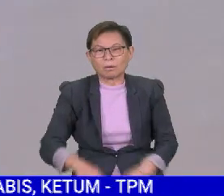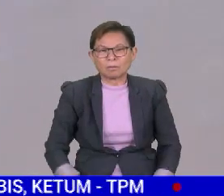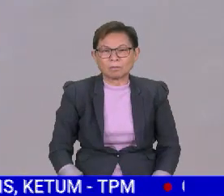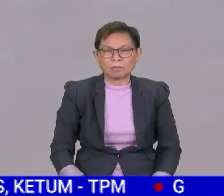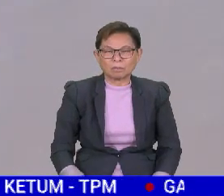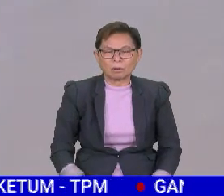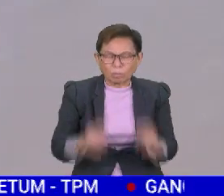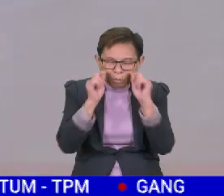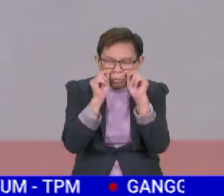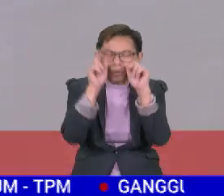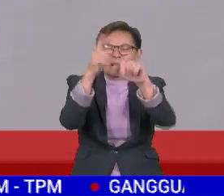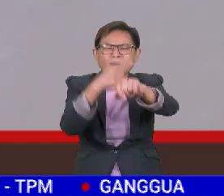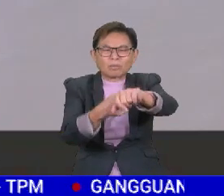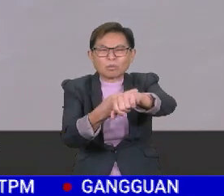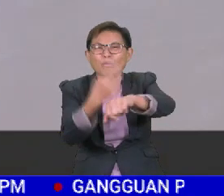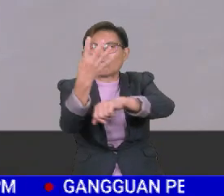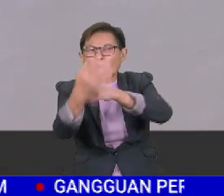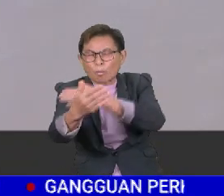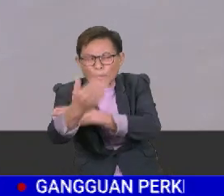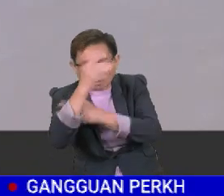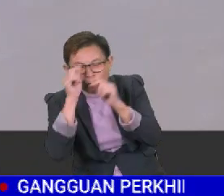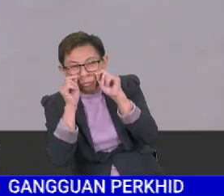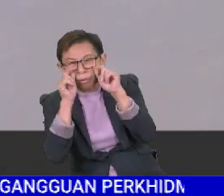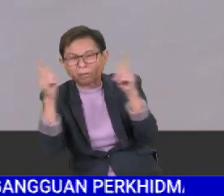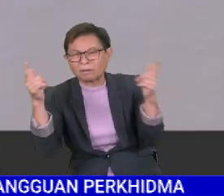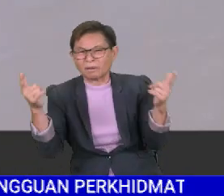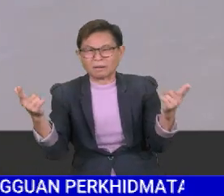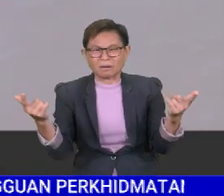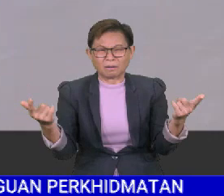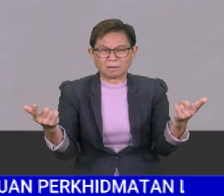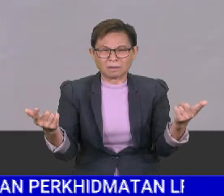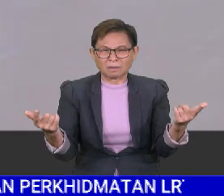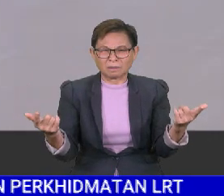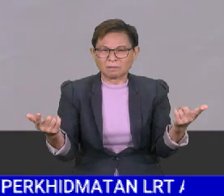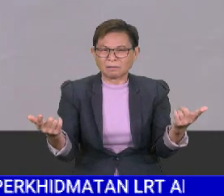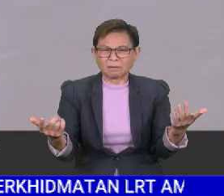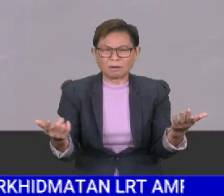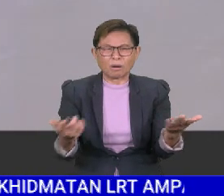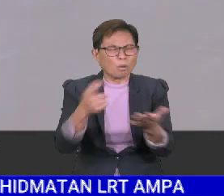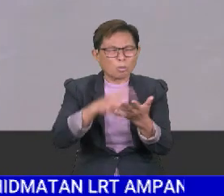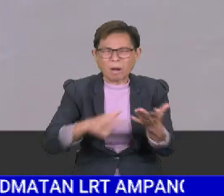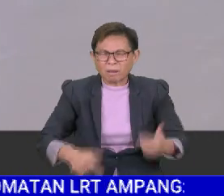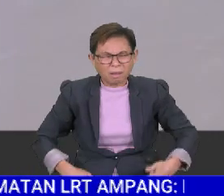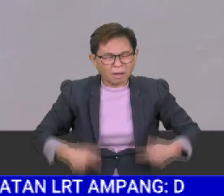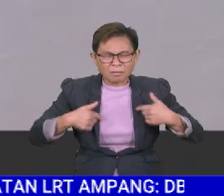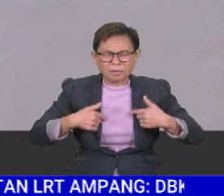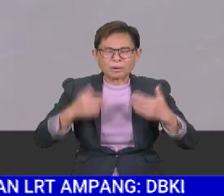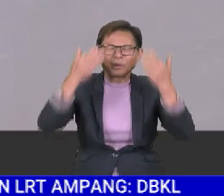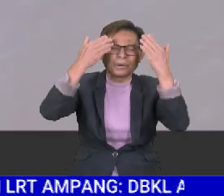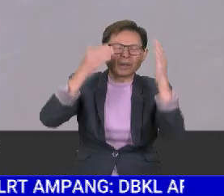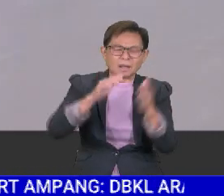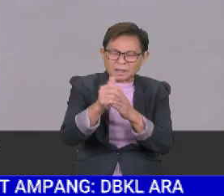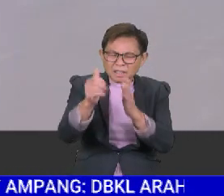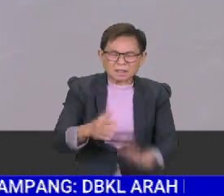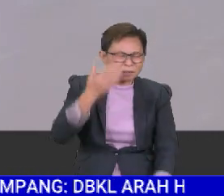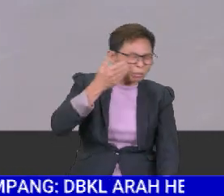Having to wake up 4 a.m. in the morning. Now, what sort of leaders are we? We just don't care. What